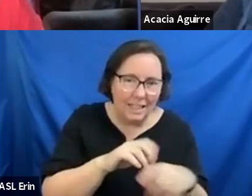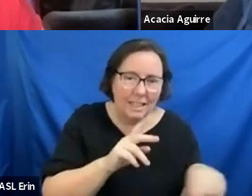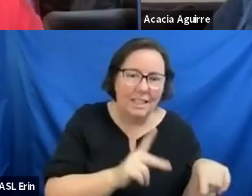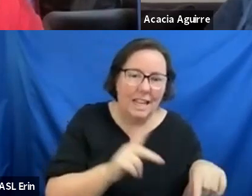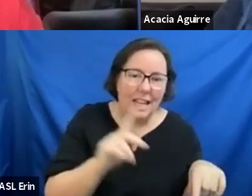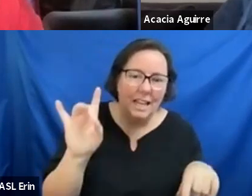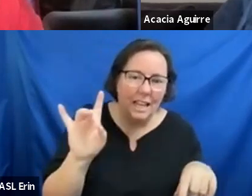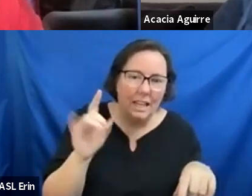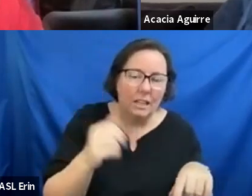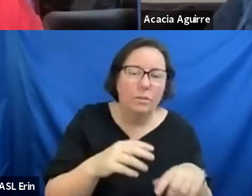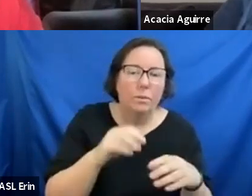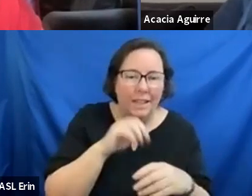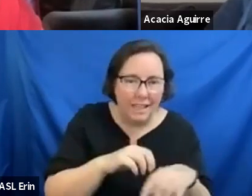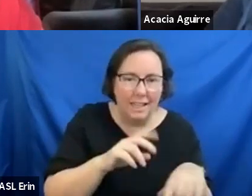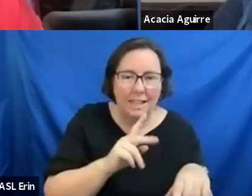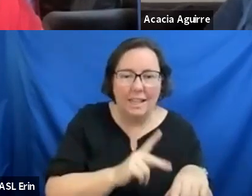That was my